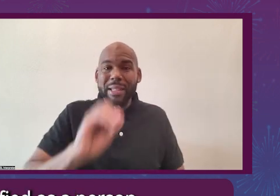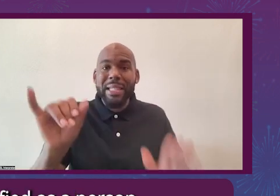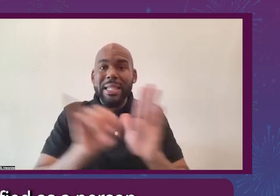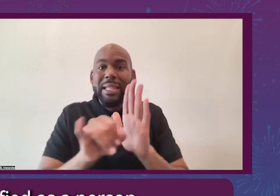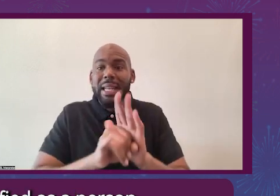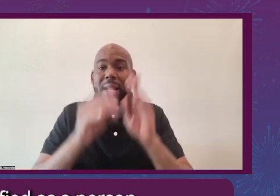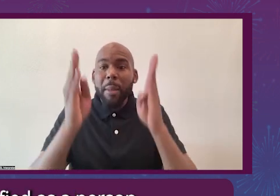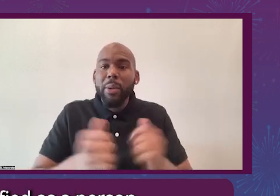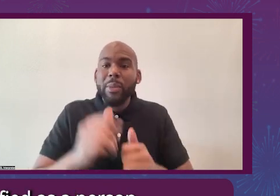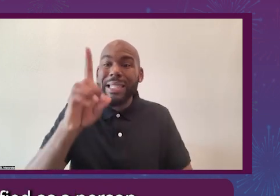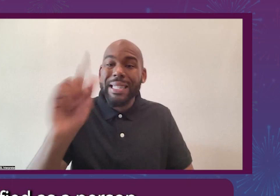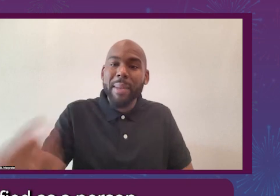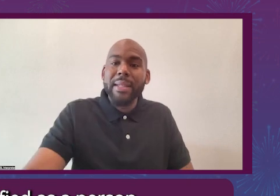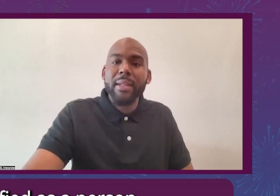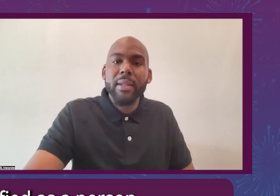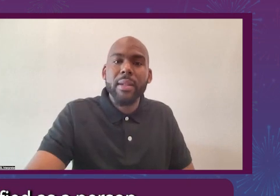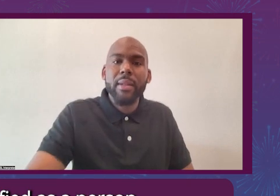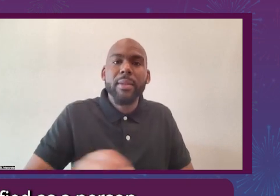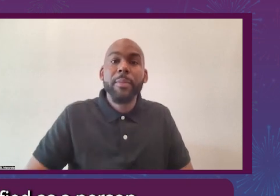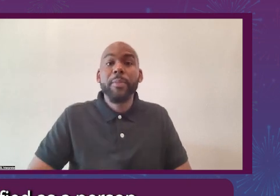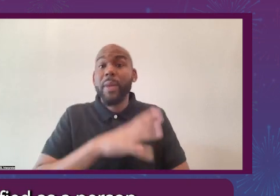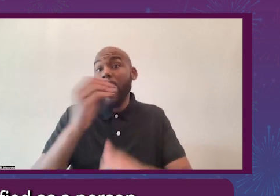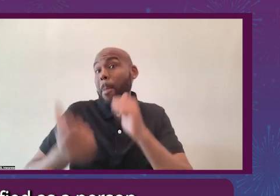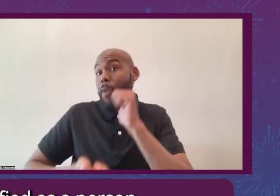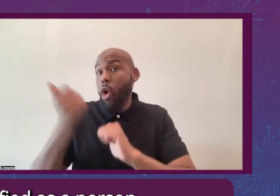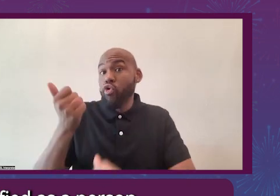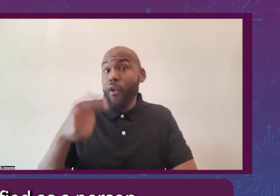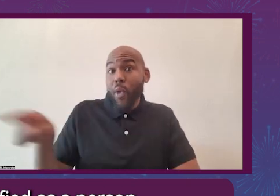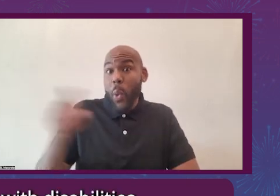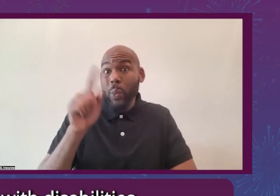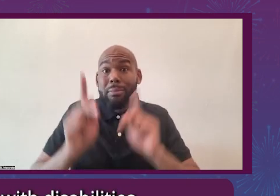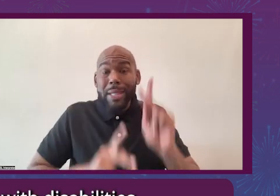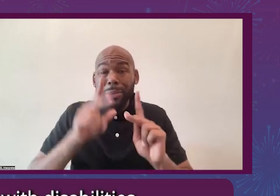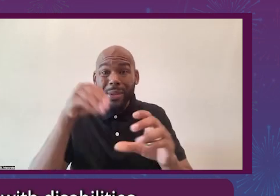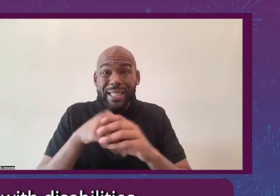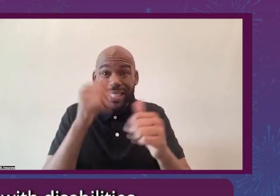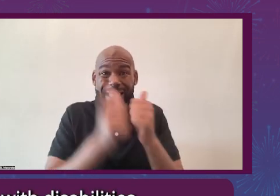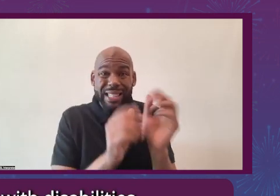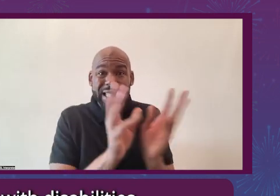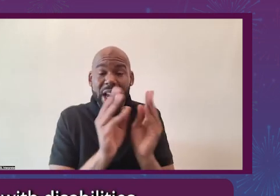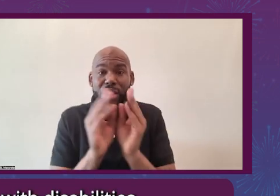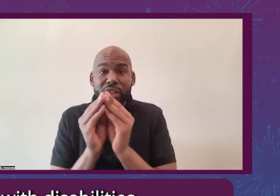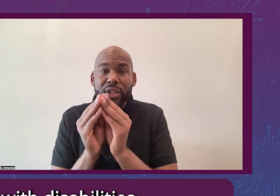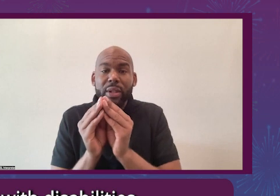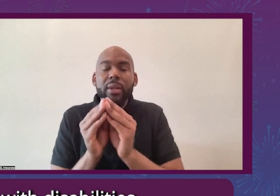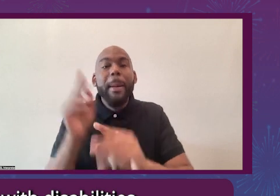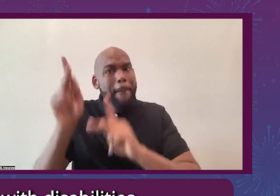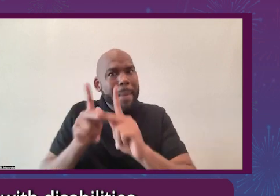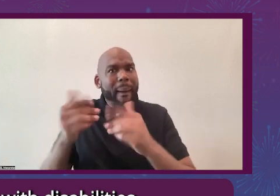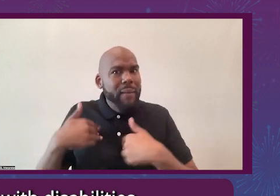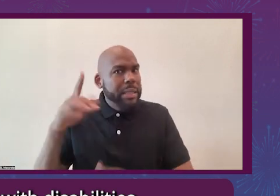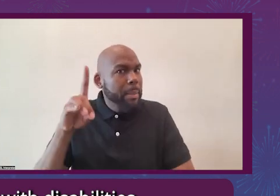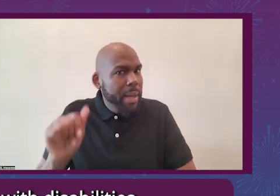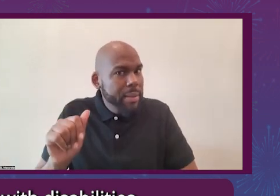78% identified as a person with disabilities. And the majority of the folks in each session